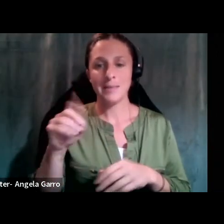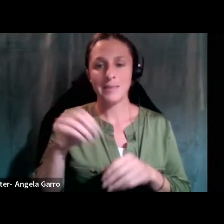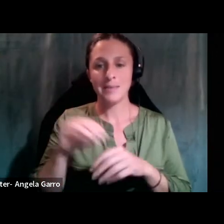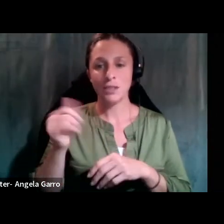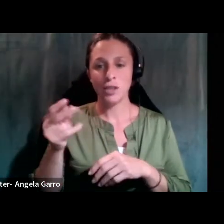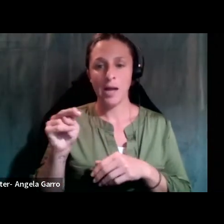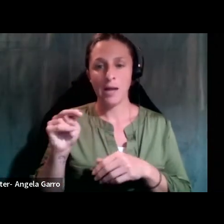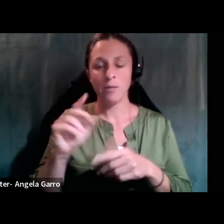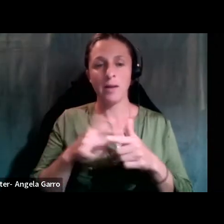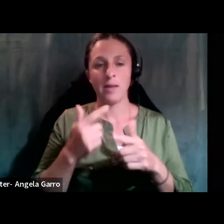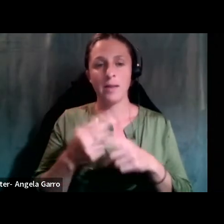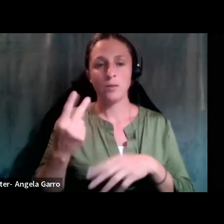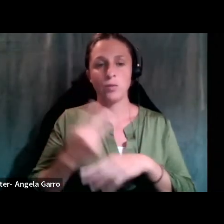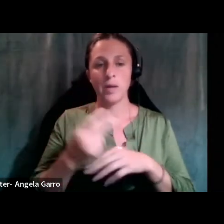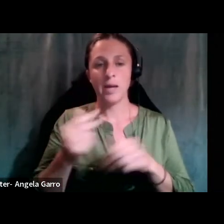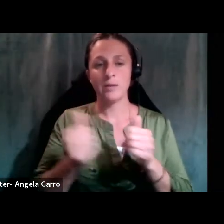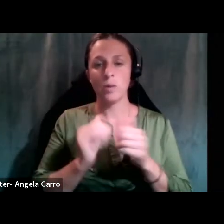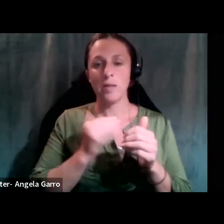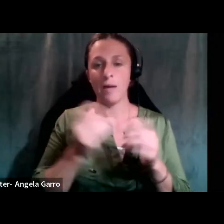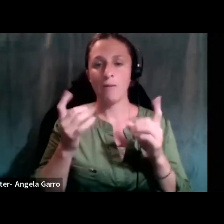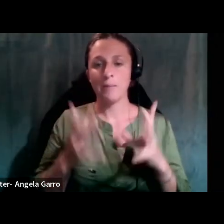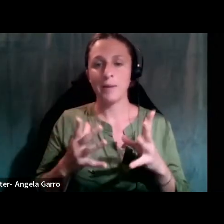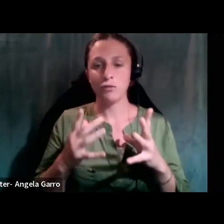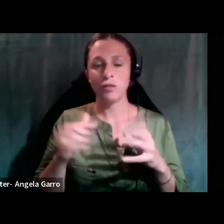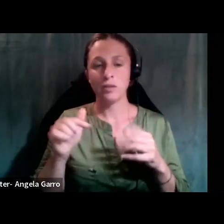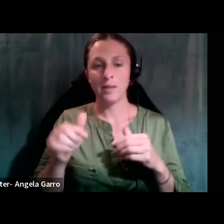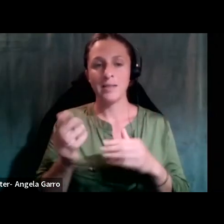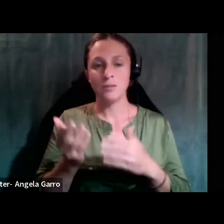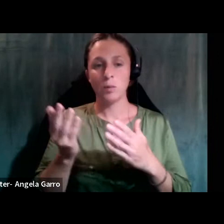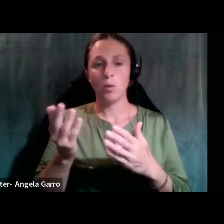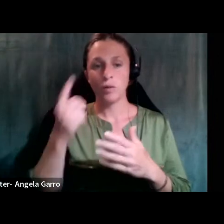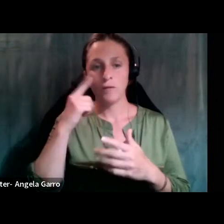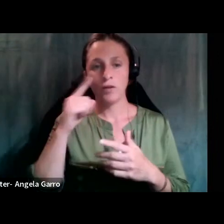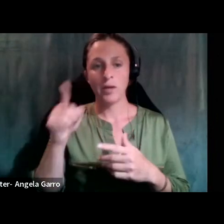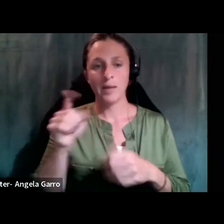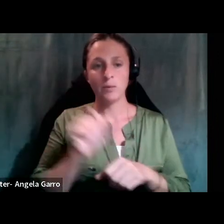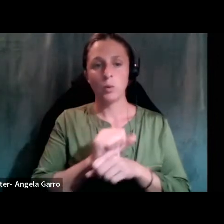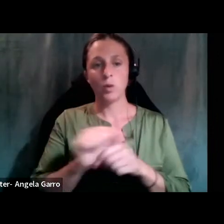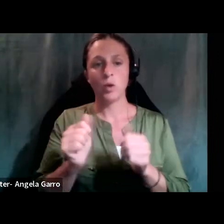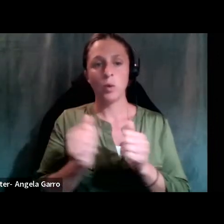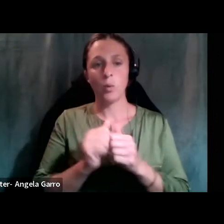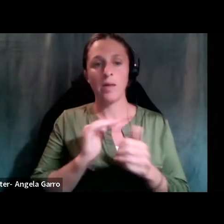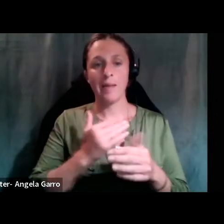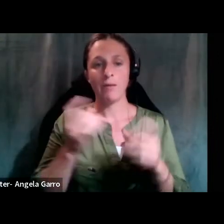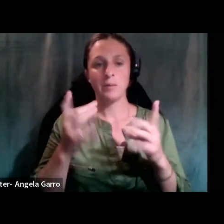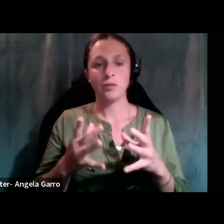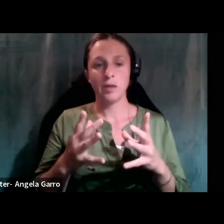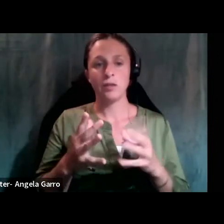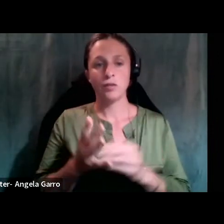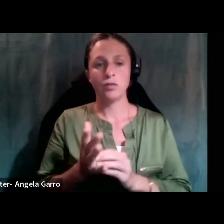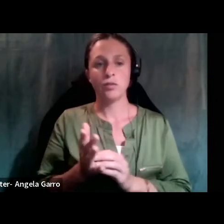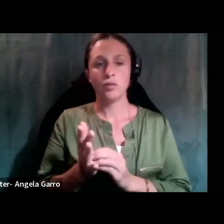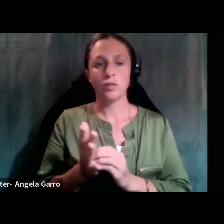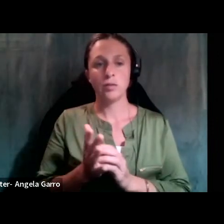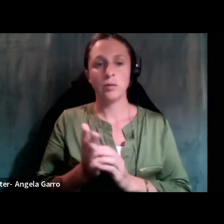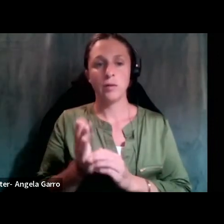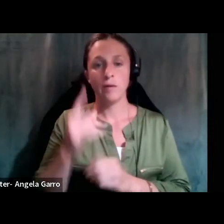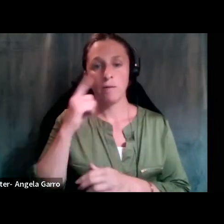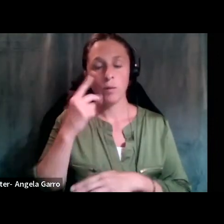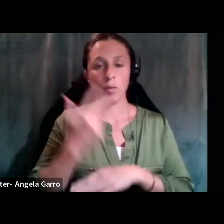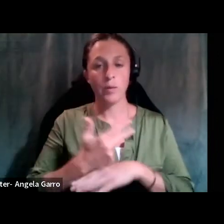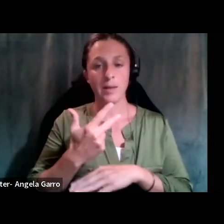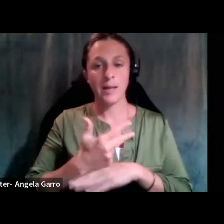did 2 days with our administrators. This proposal is for him to work with our administrators for 3 days in the